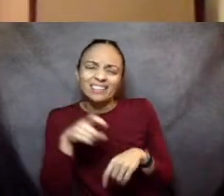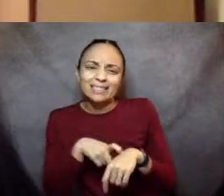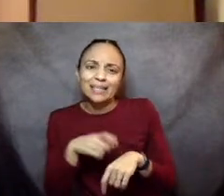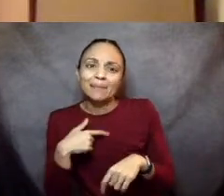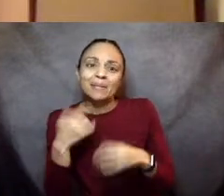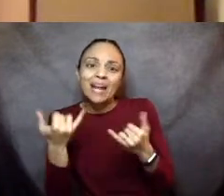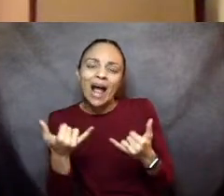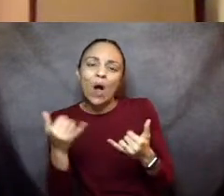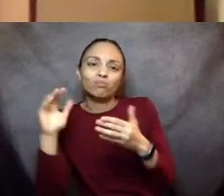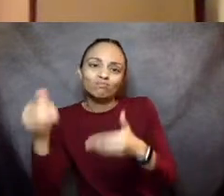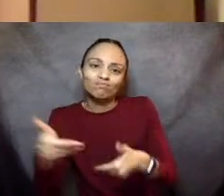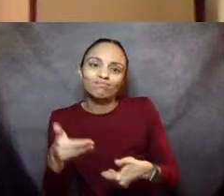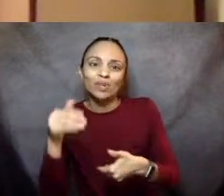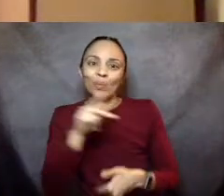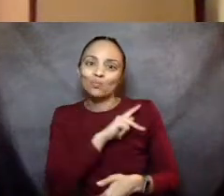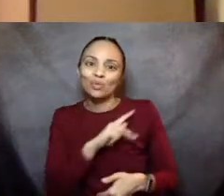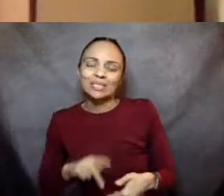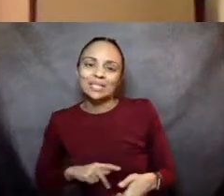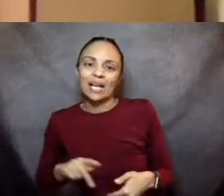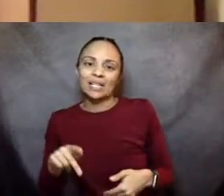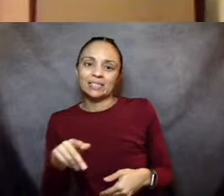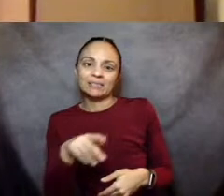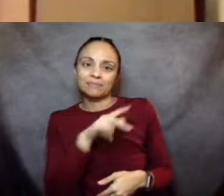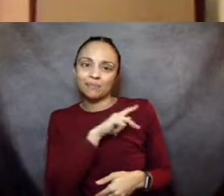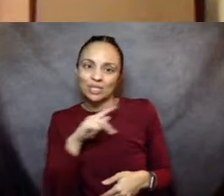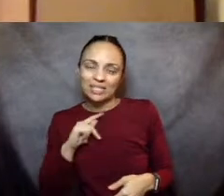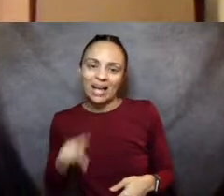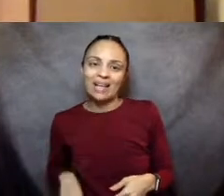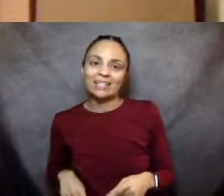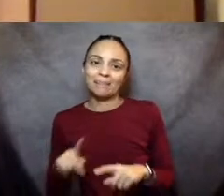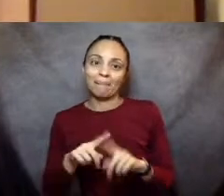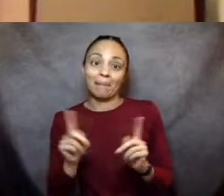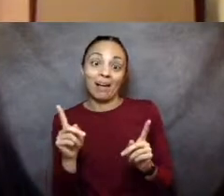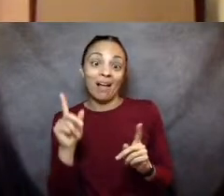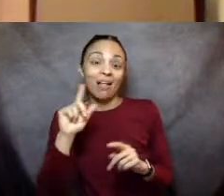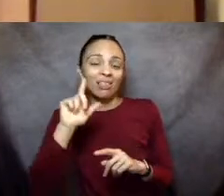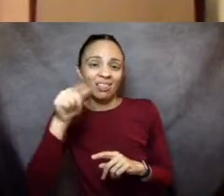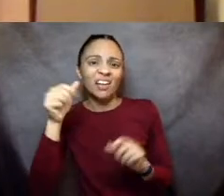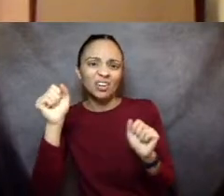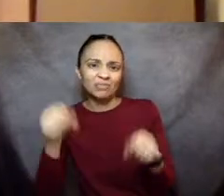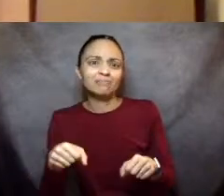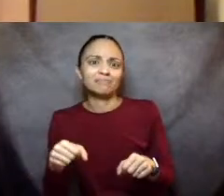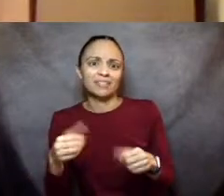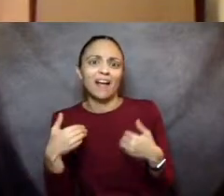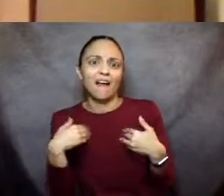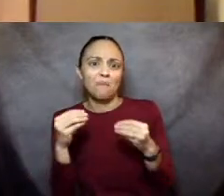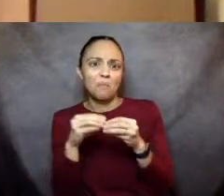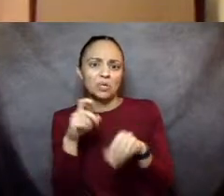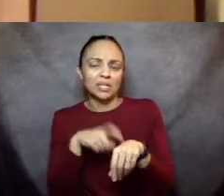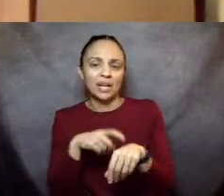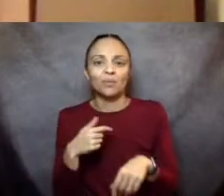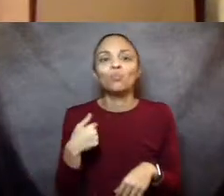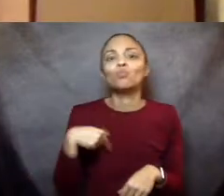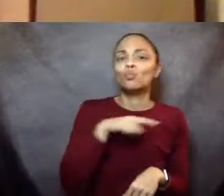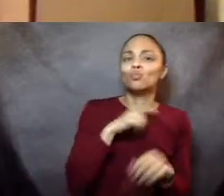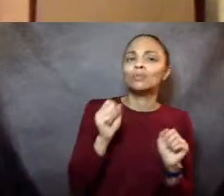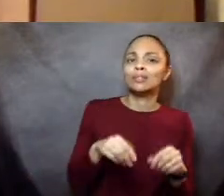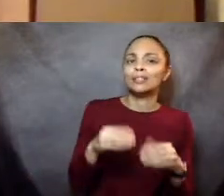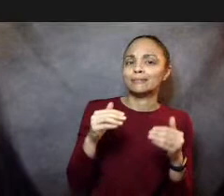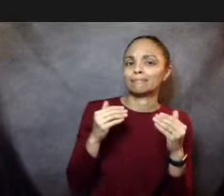Princess in, but you all can have more. Well, we'll talk, I'm sure, about education. I'm sure you will.